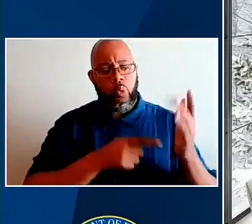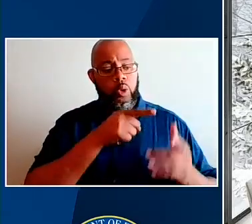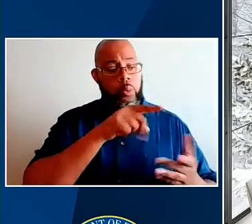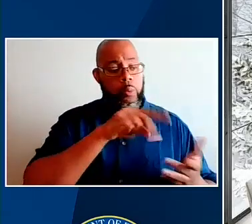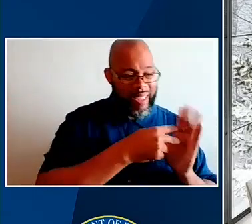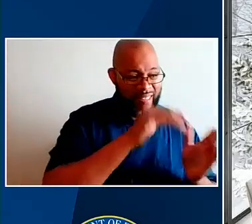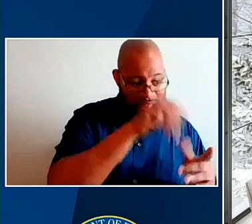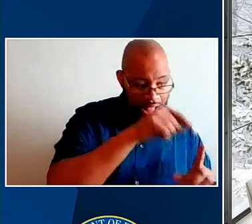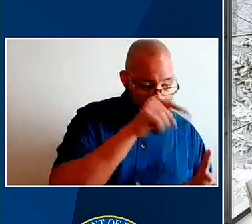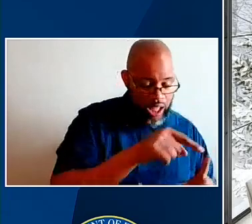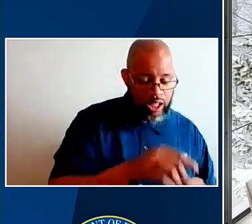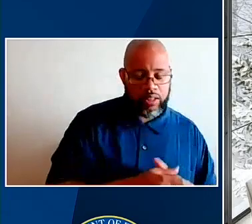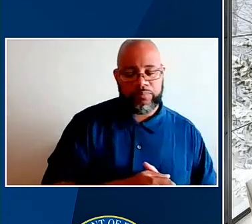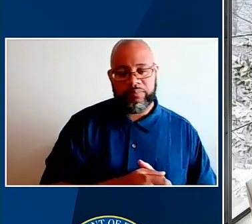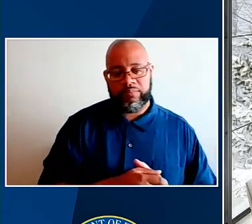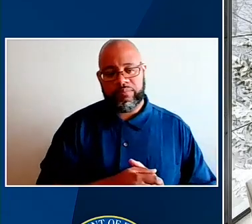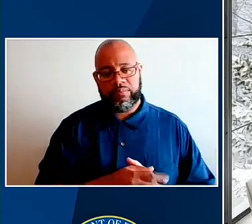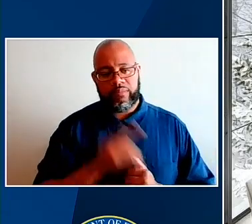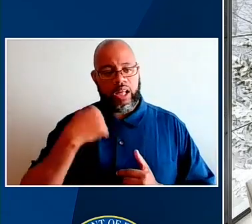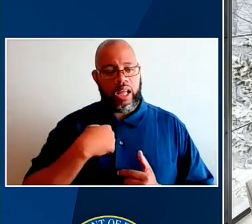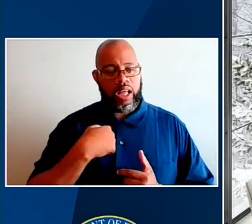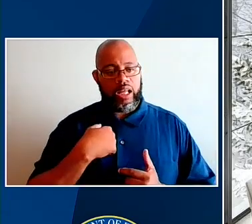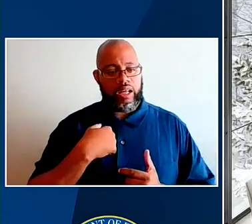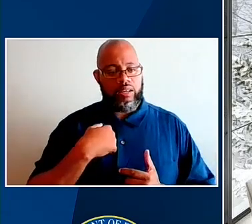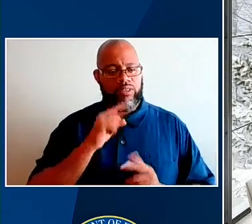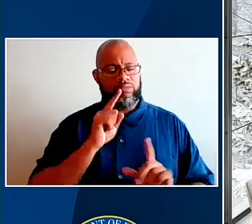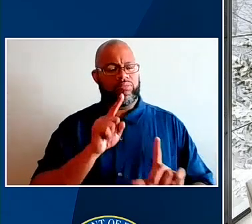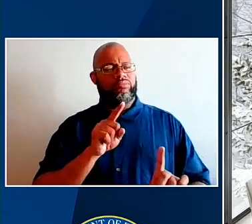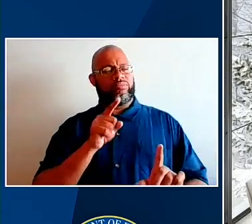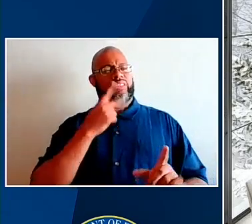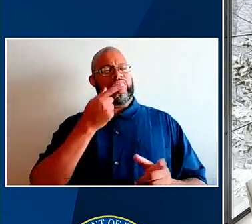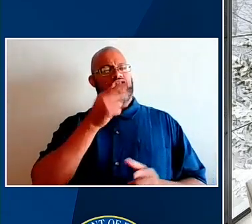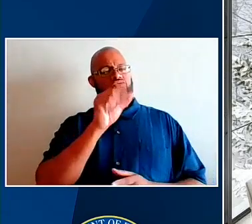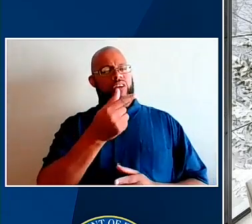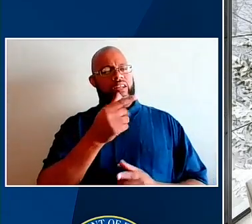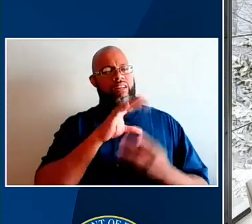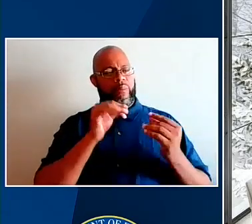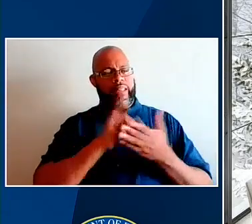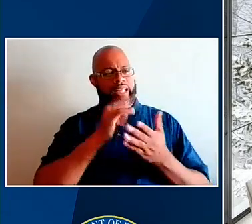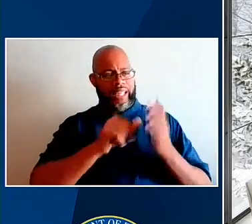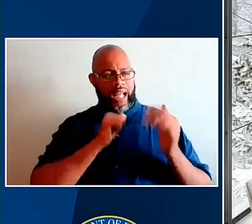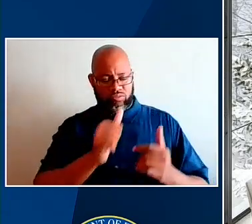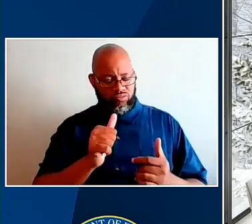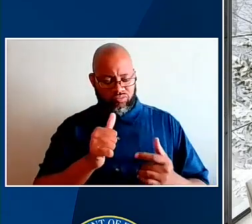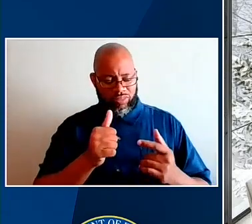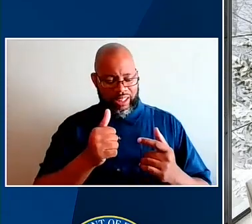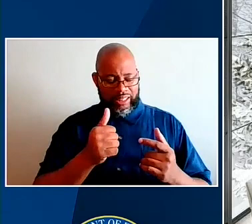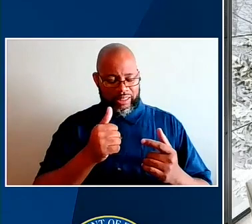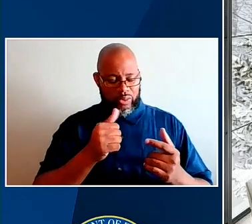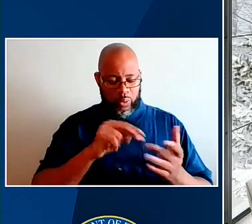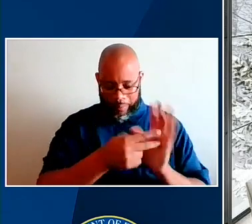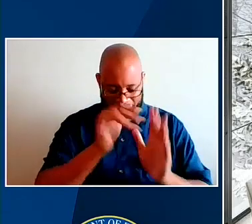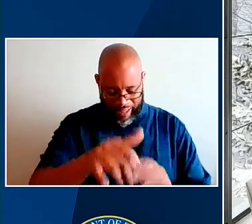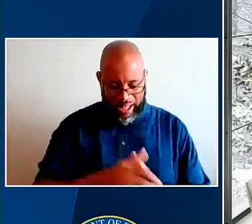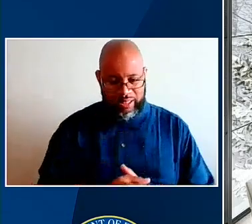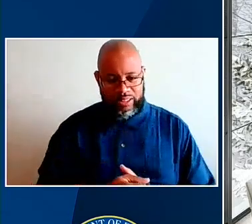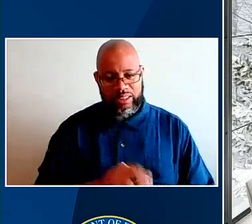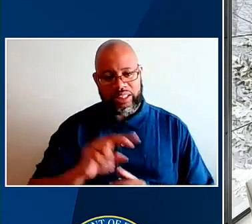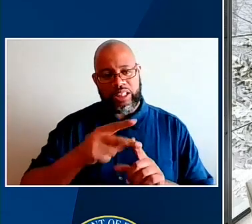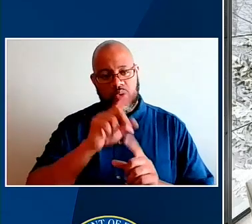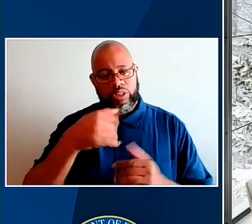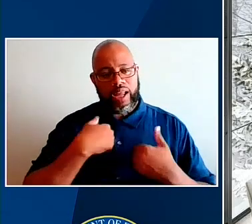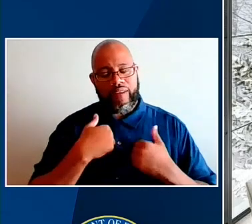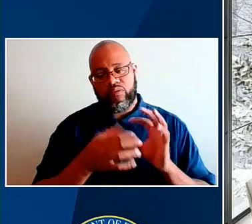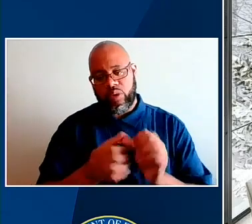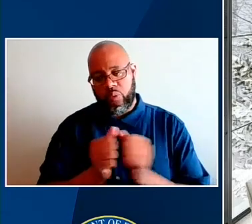this, because I was a bit taken back by Greg's comment of that's not what I was insinuating. The second question I have is